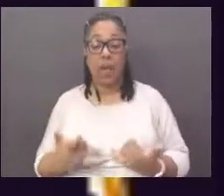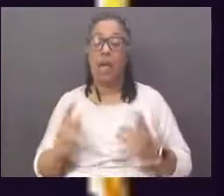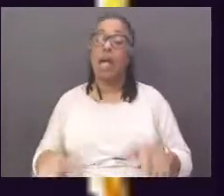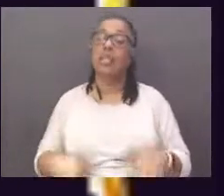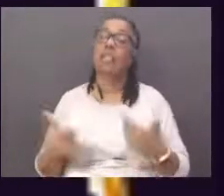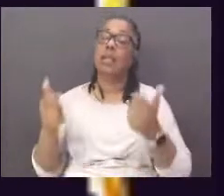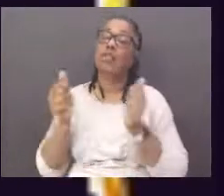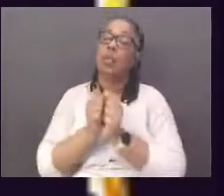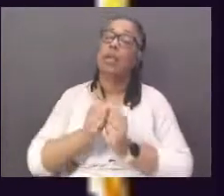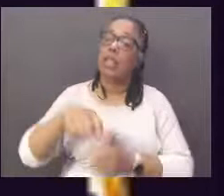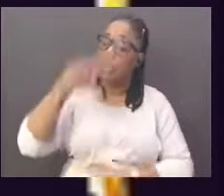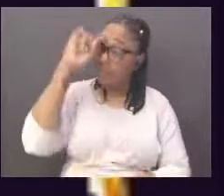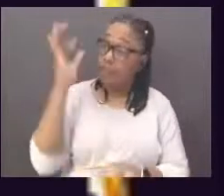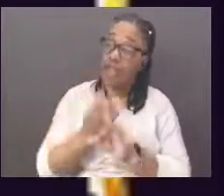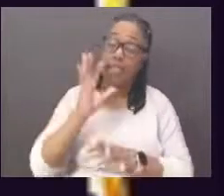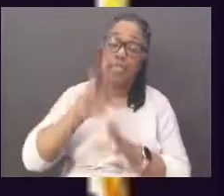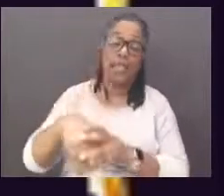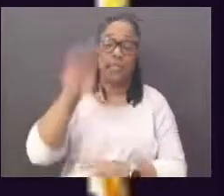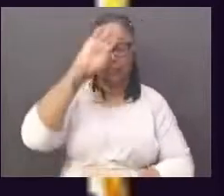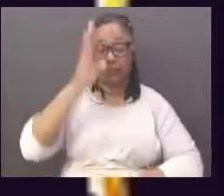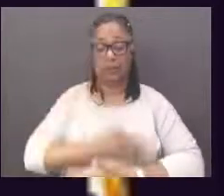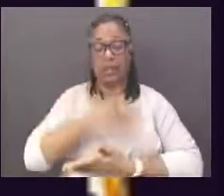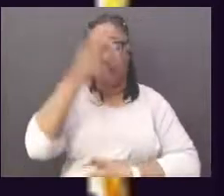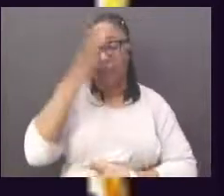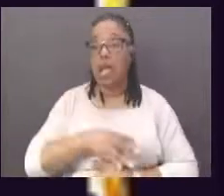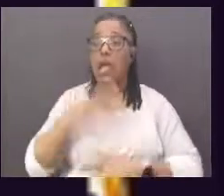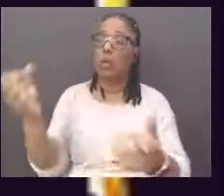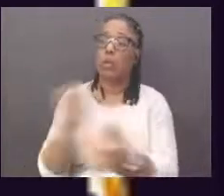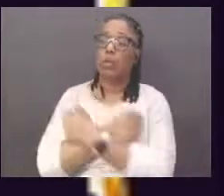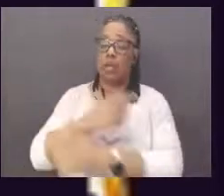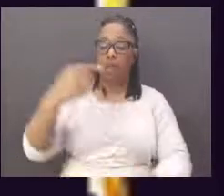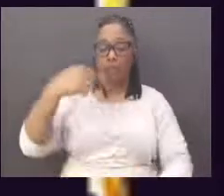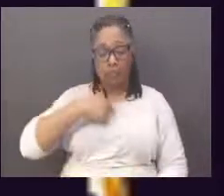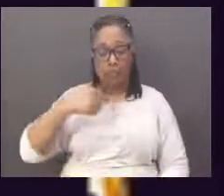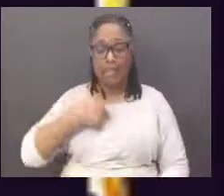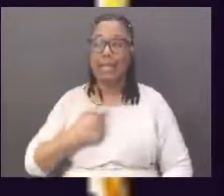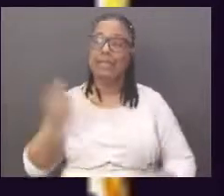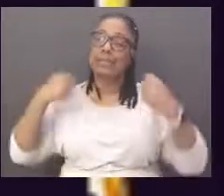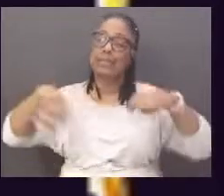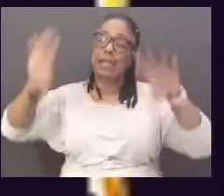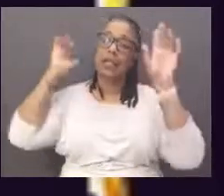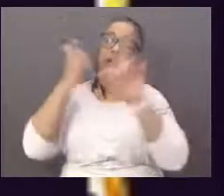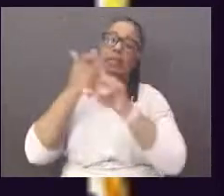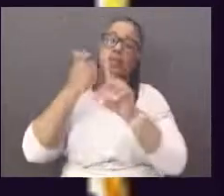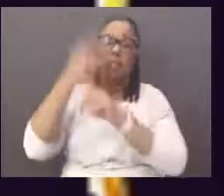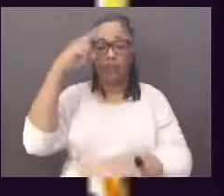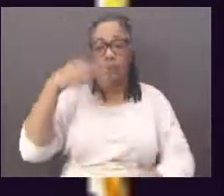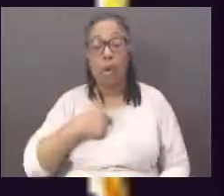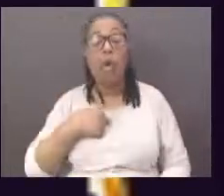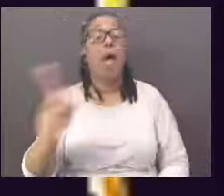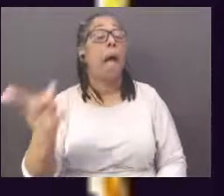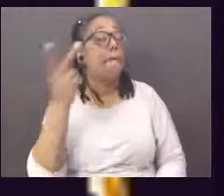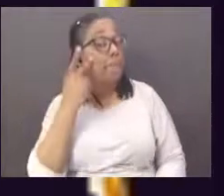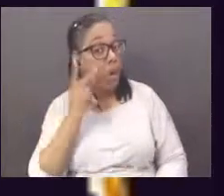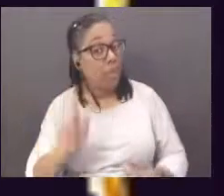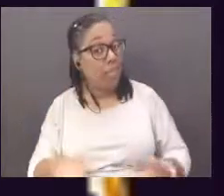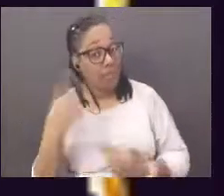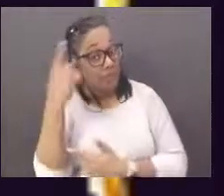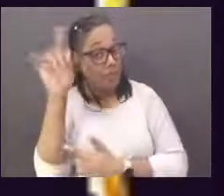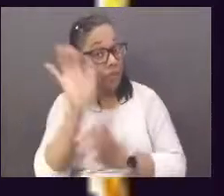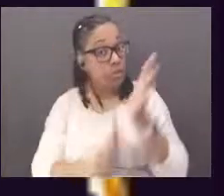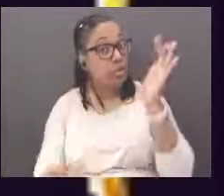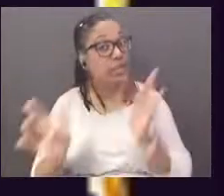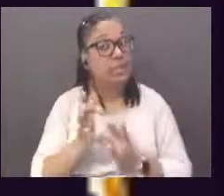in the Son of God who loved me and gave himself for me. Paul was living for Jesus. He was in it for the glory of